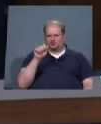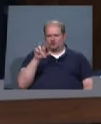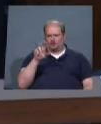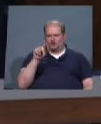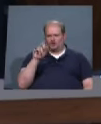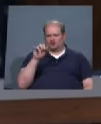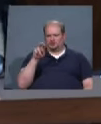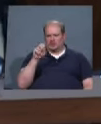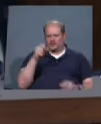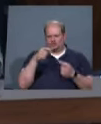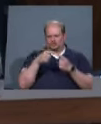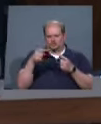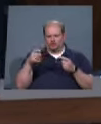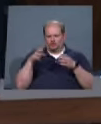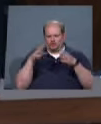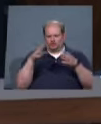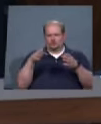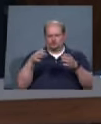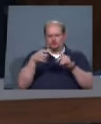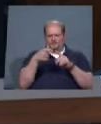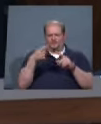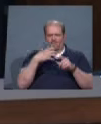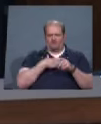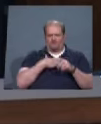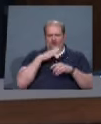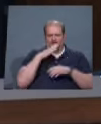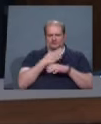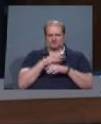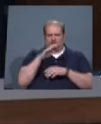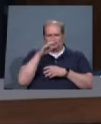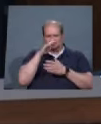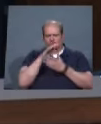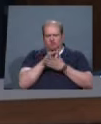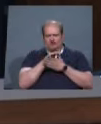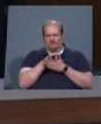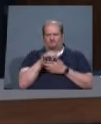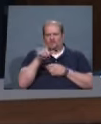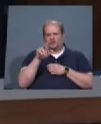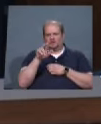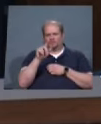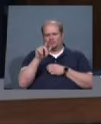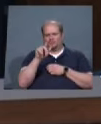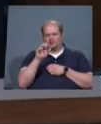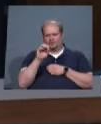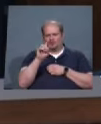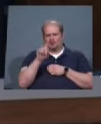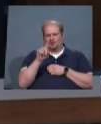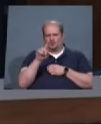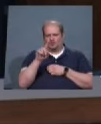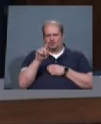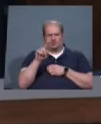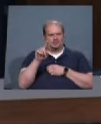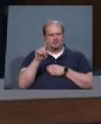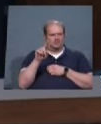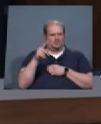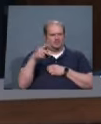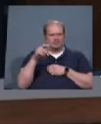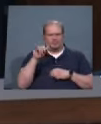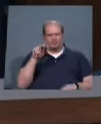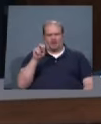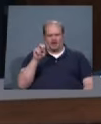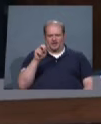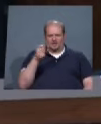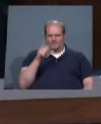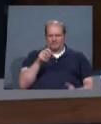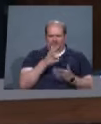tires, across the streets from my son and his wife at 2301 Pine. Is